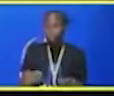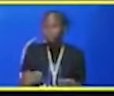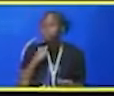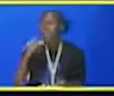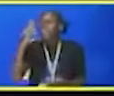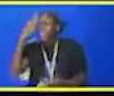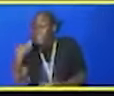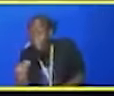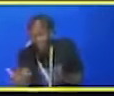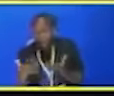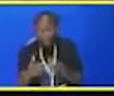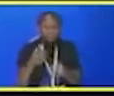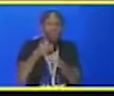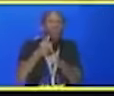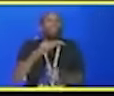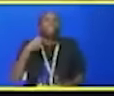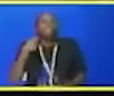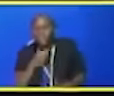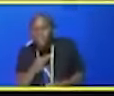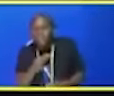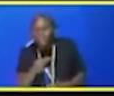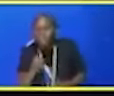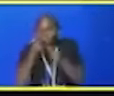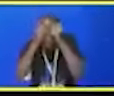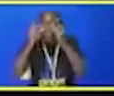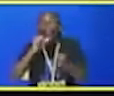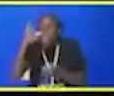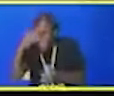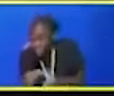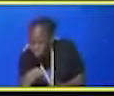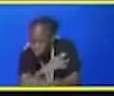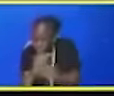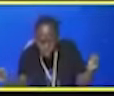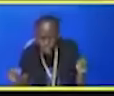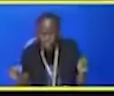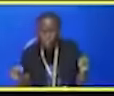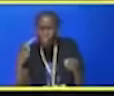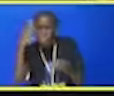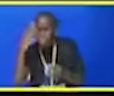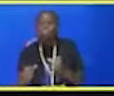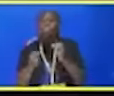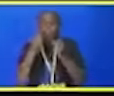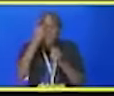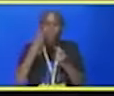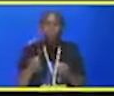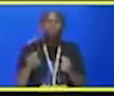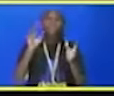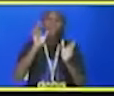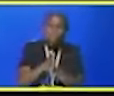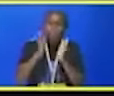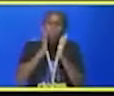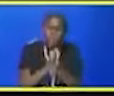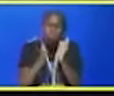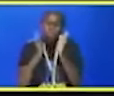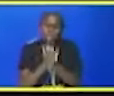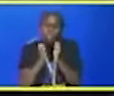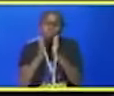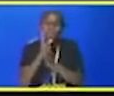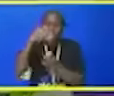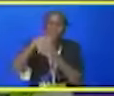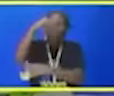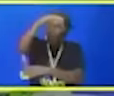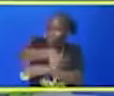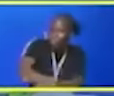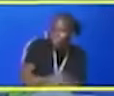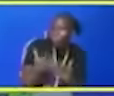sleep. Wake up and pray in the night, because we are in moments of strange impartations. Listen, let me tell